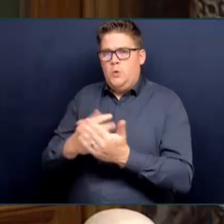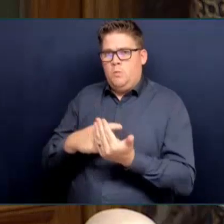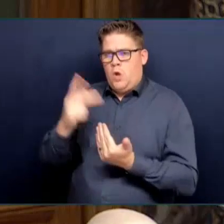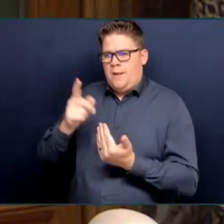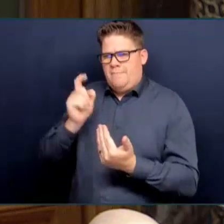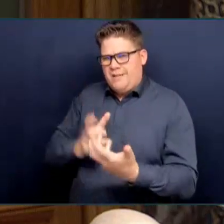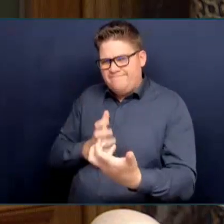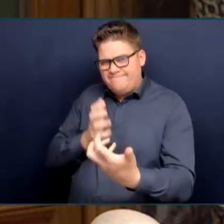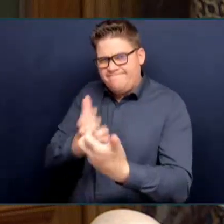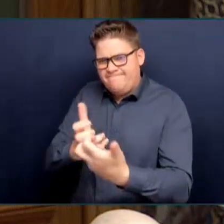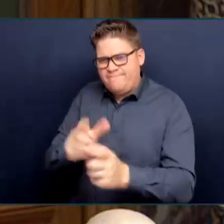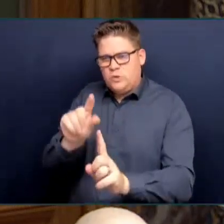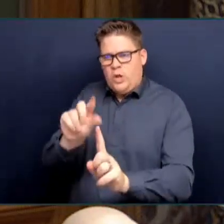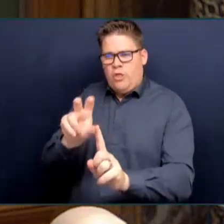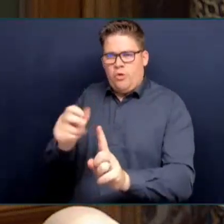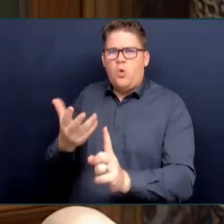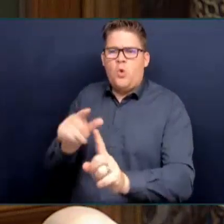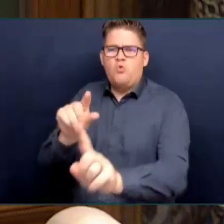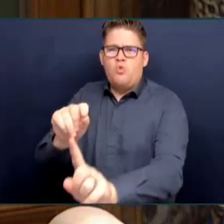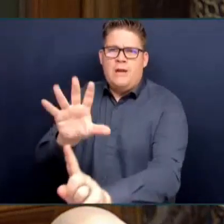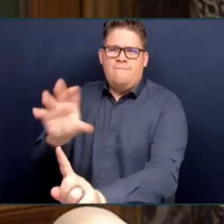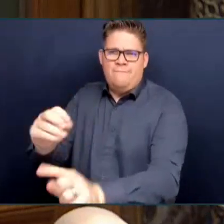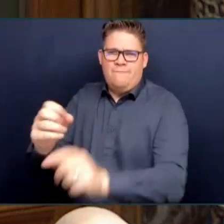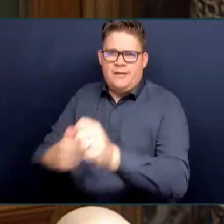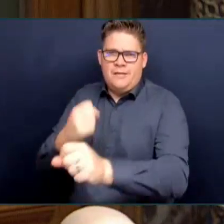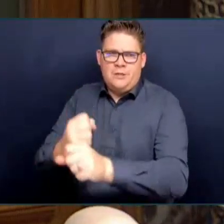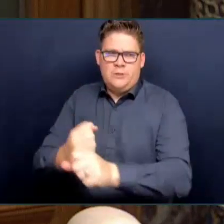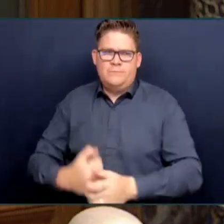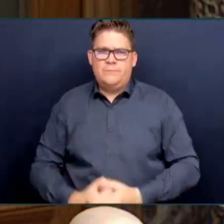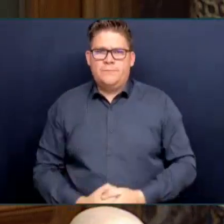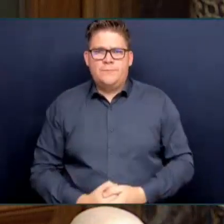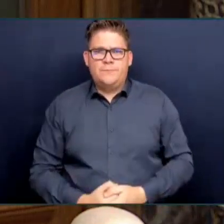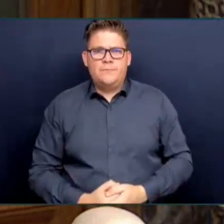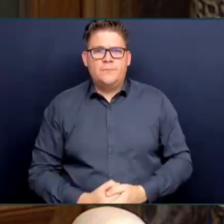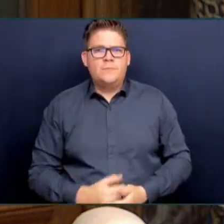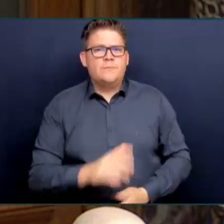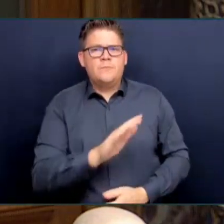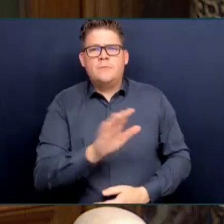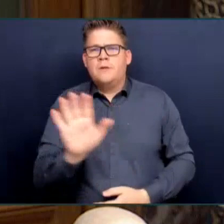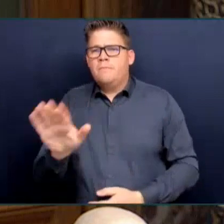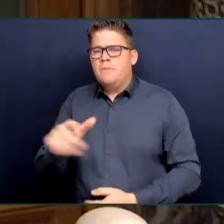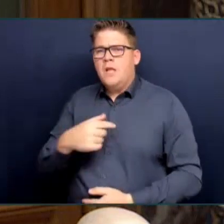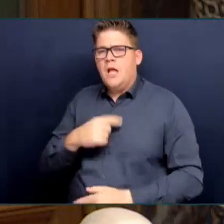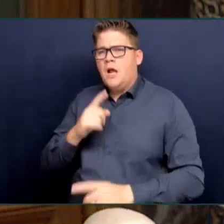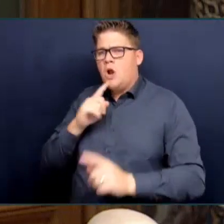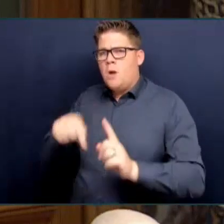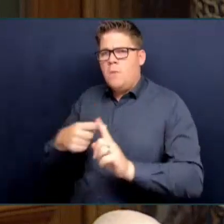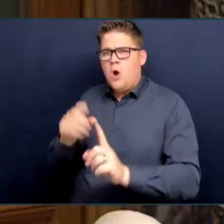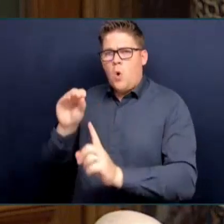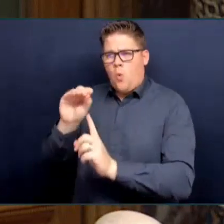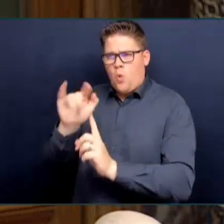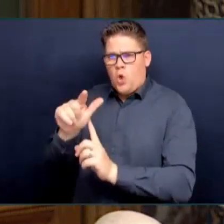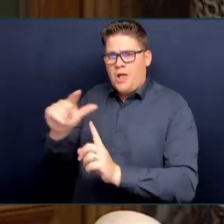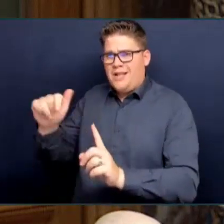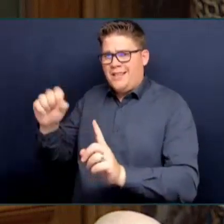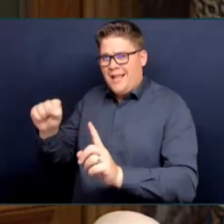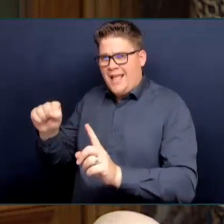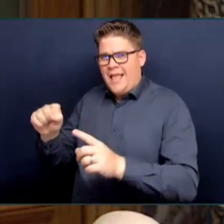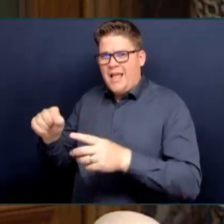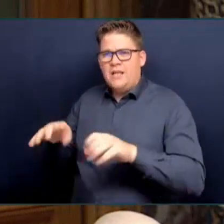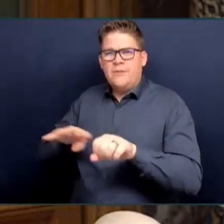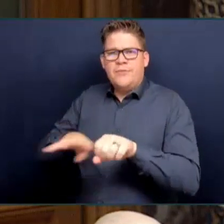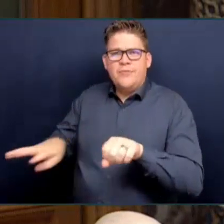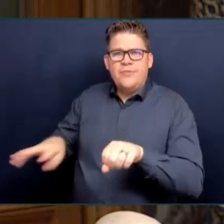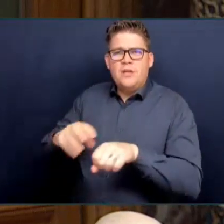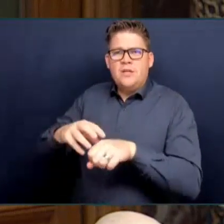Speaker. Just to be clear, the question wasn't on emissions. The question was on new or expanded fossil fuel projects. I think it's